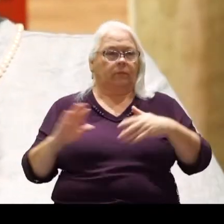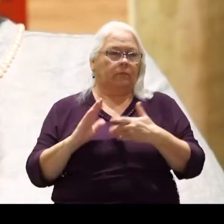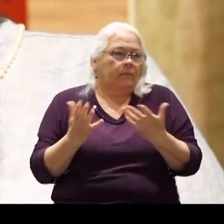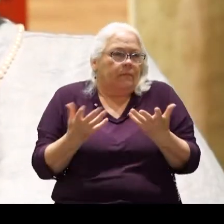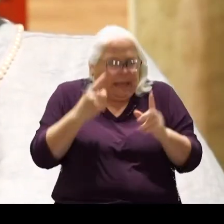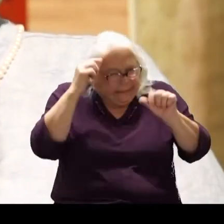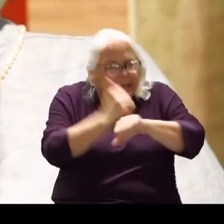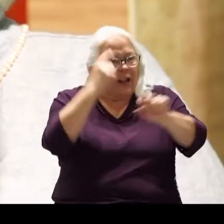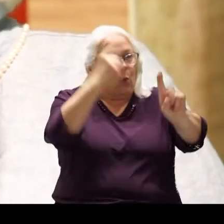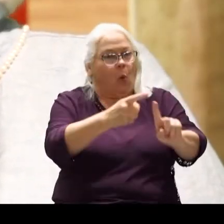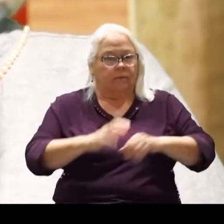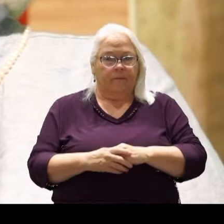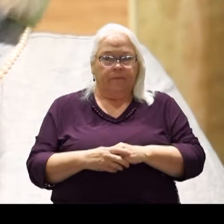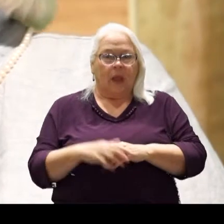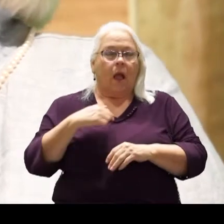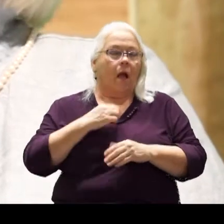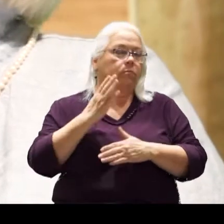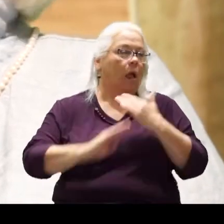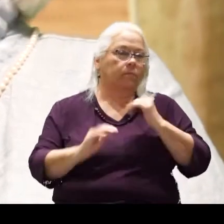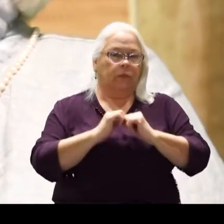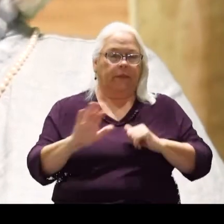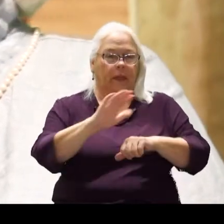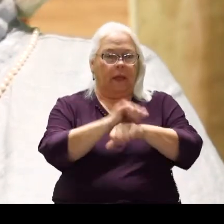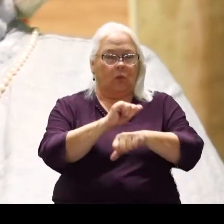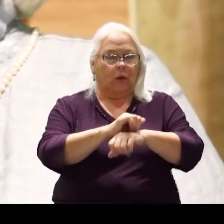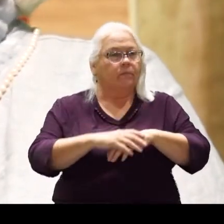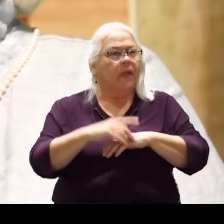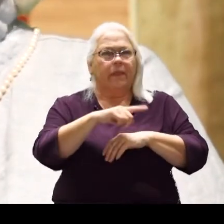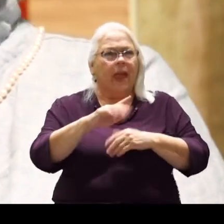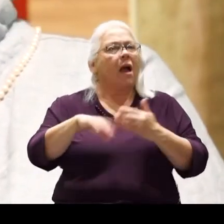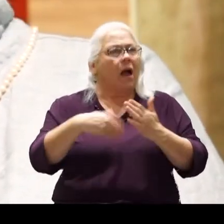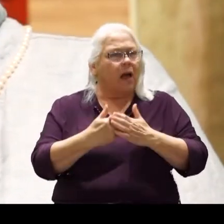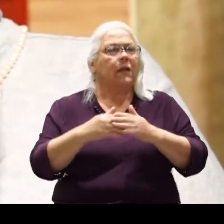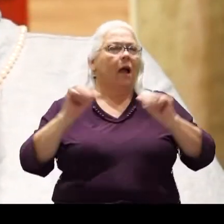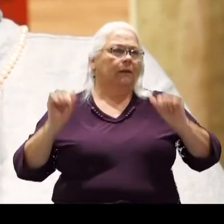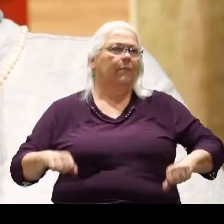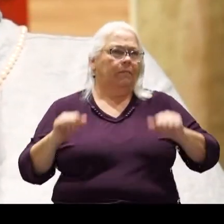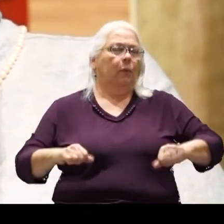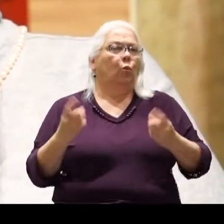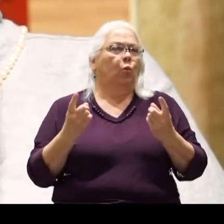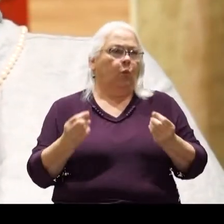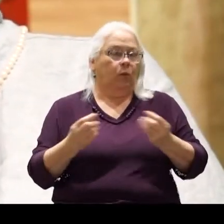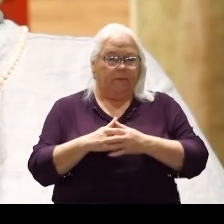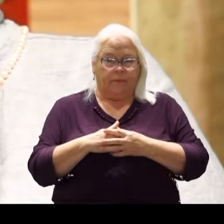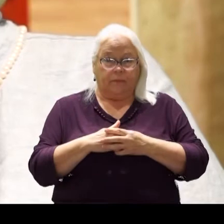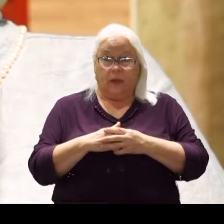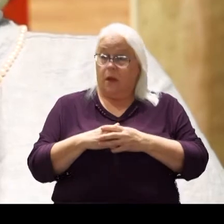or a performance, or their own solo exhibit, because they're all very capable.